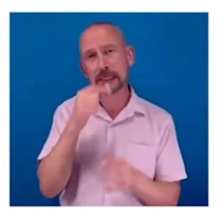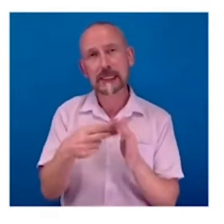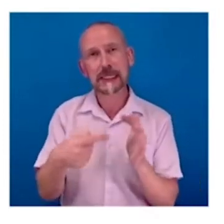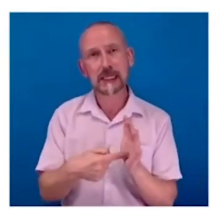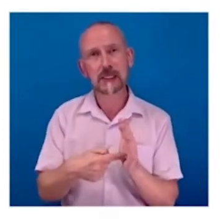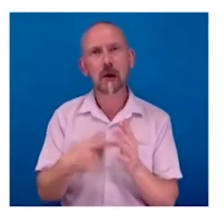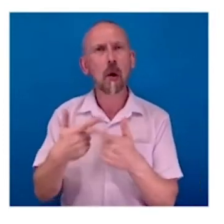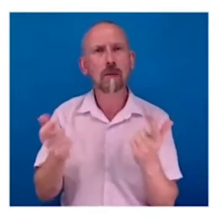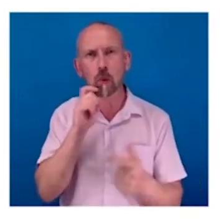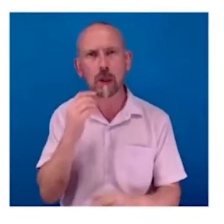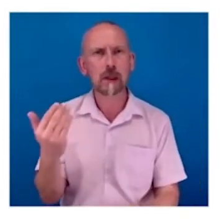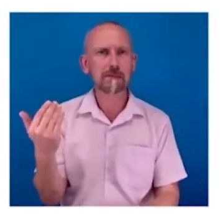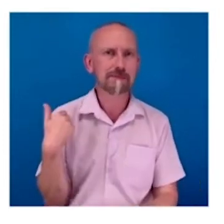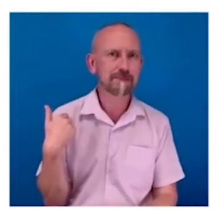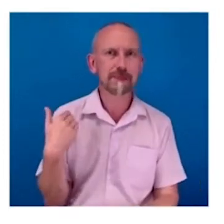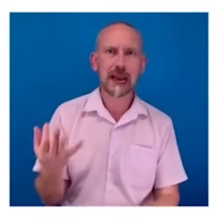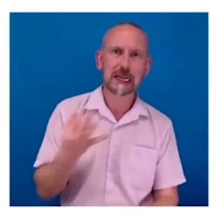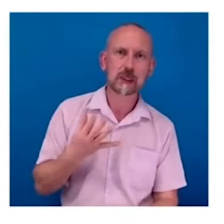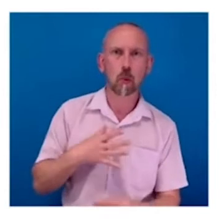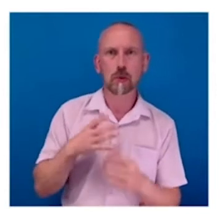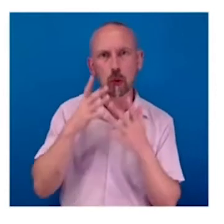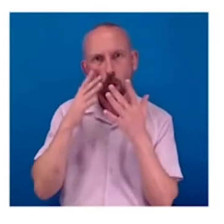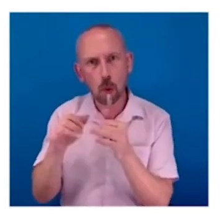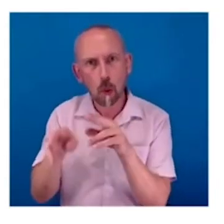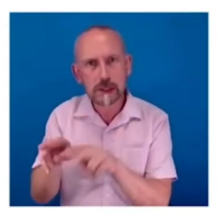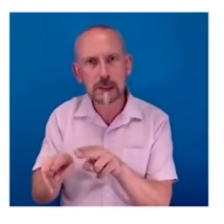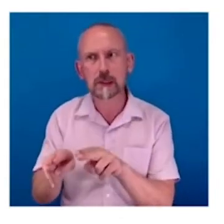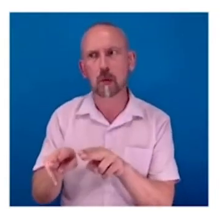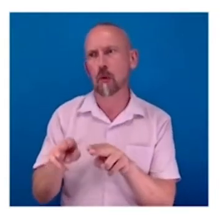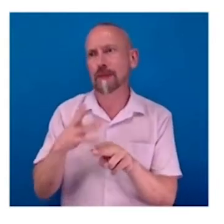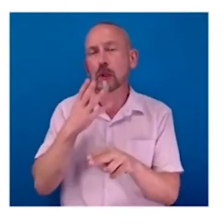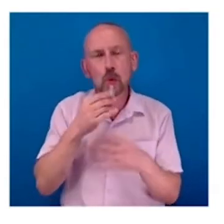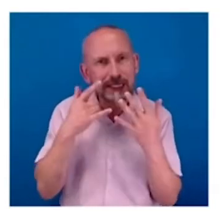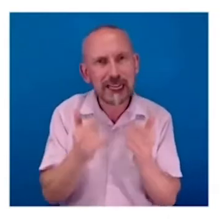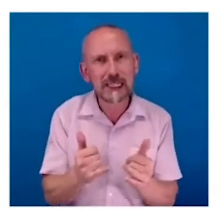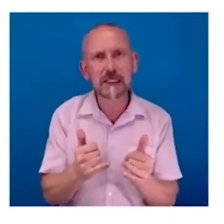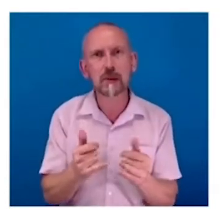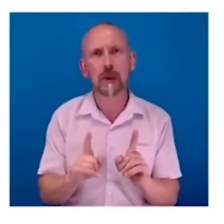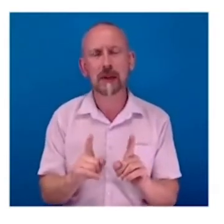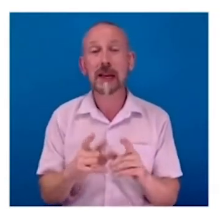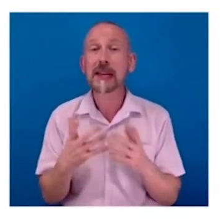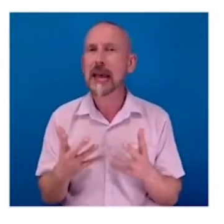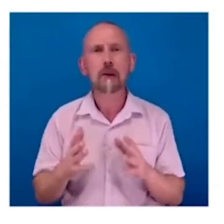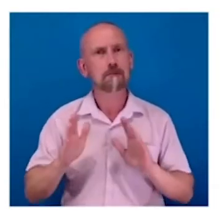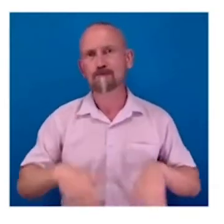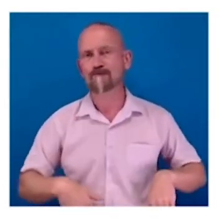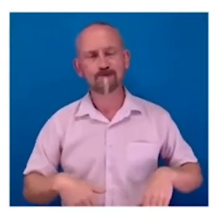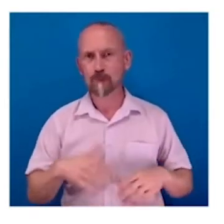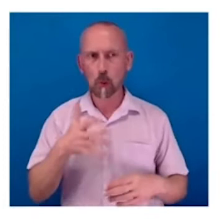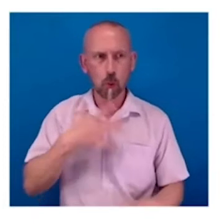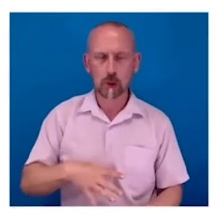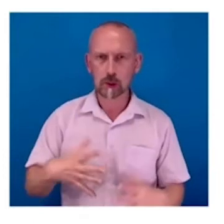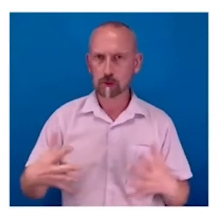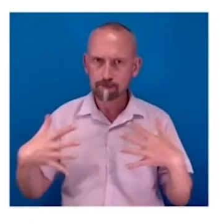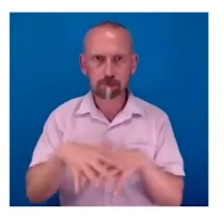testing on a product or a project. Now they are saying, how can we actually embed this better? So that's around training,